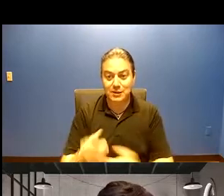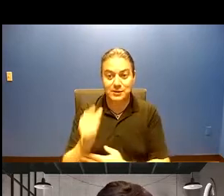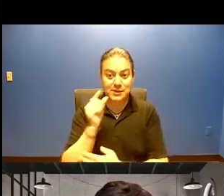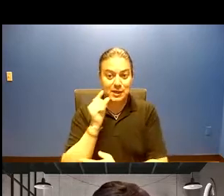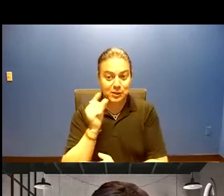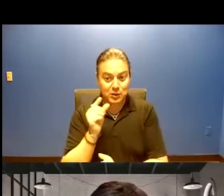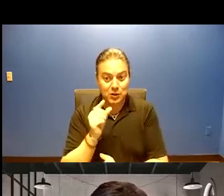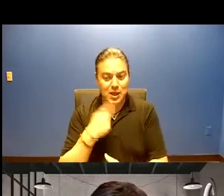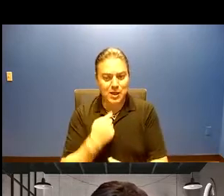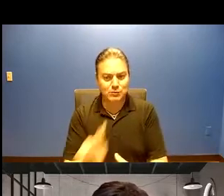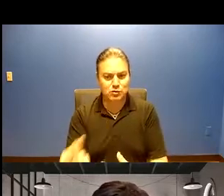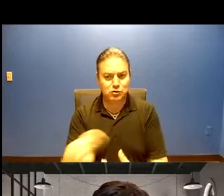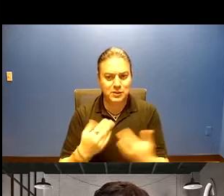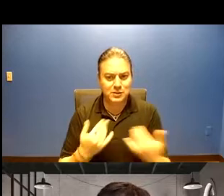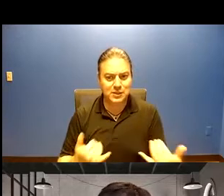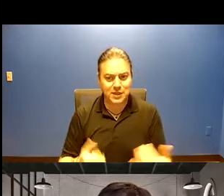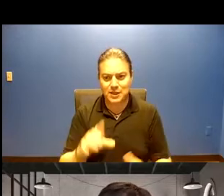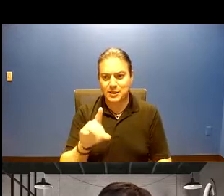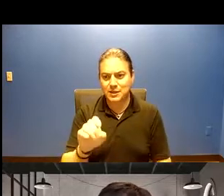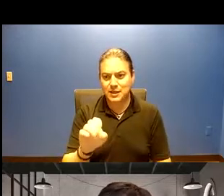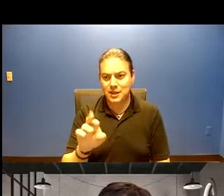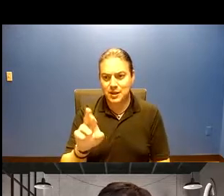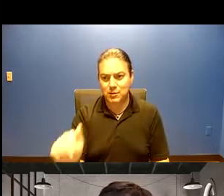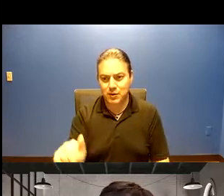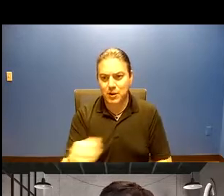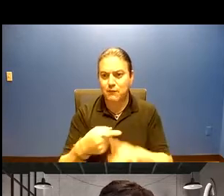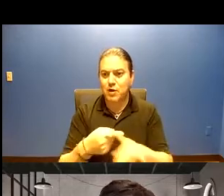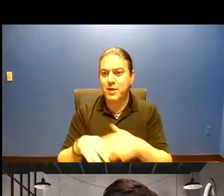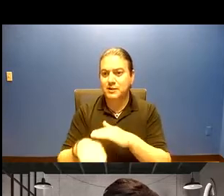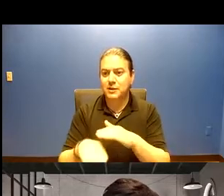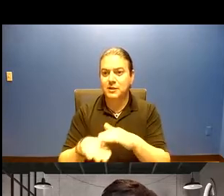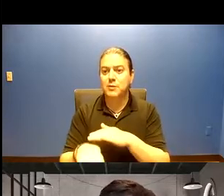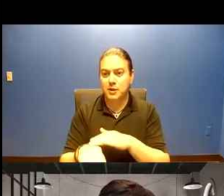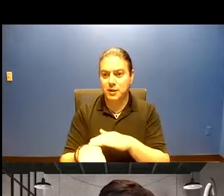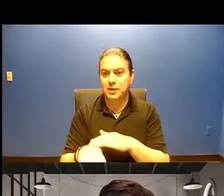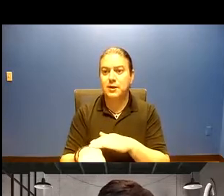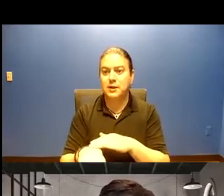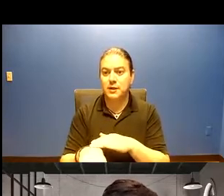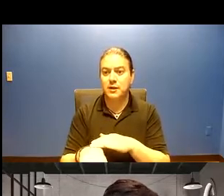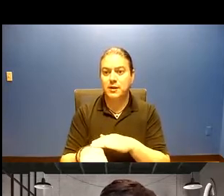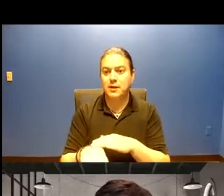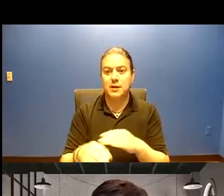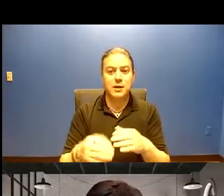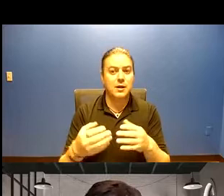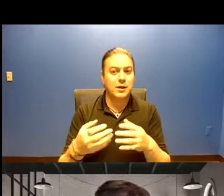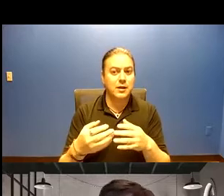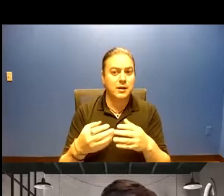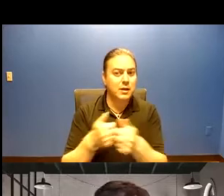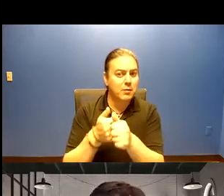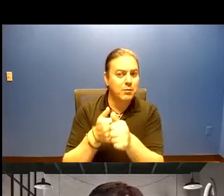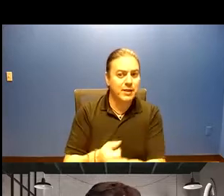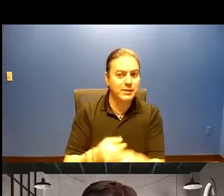colleagues today, Deborah Chevron from the Accessibility Compliance Manager with the City of San